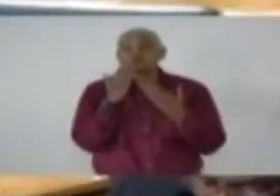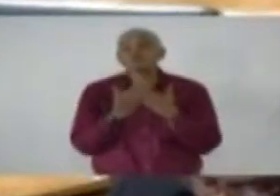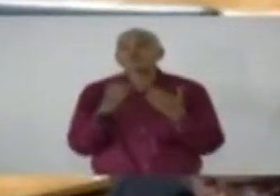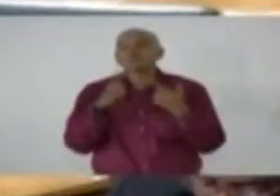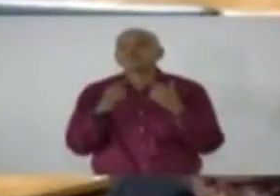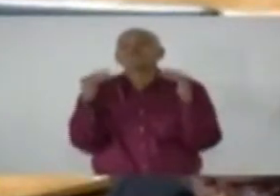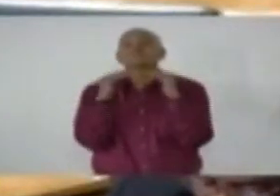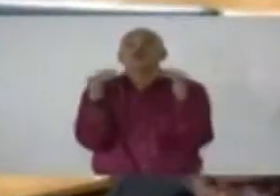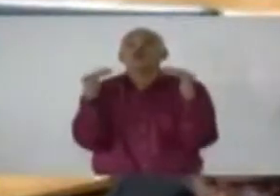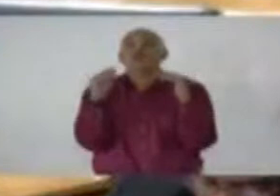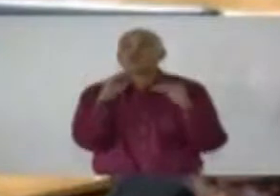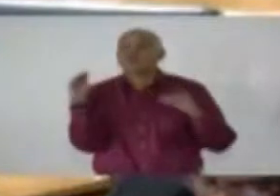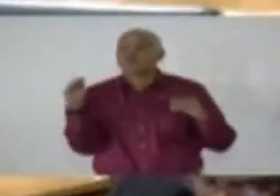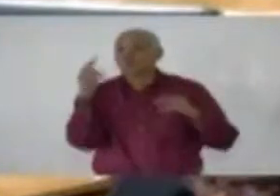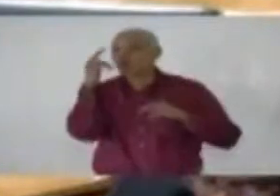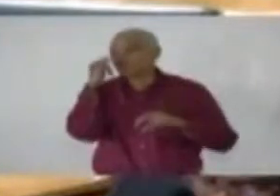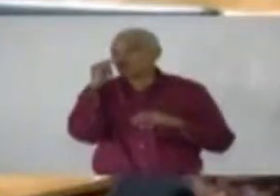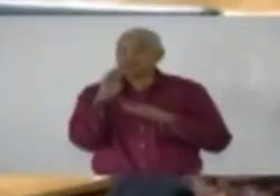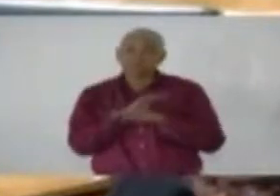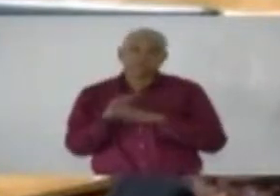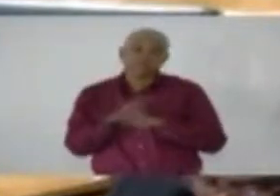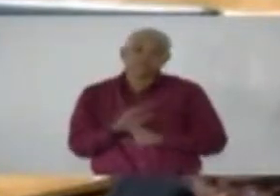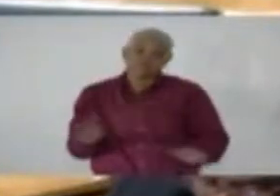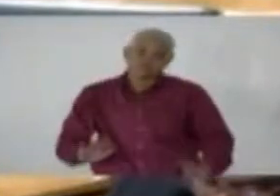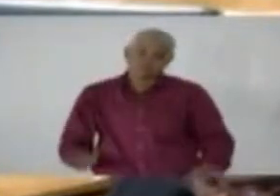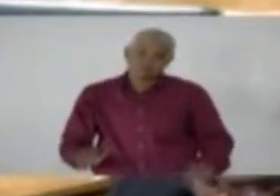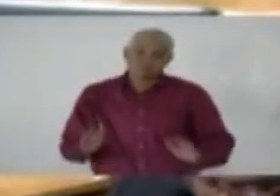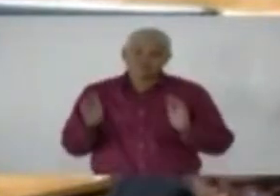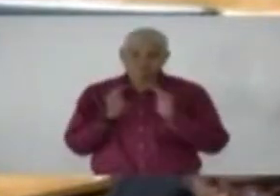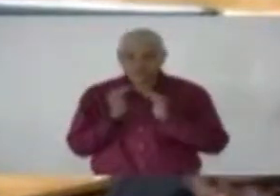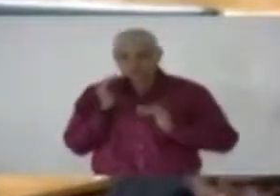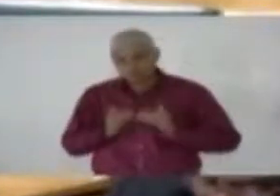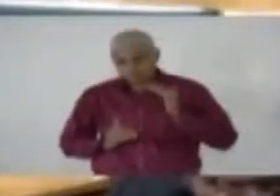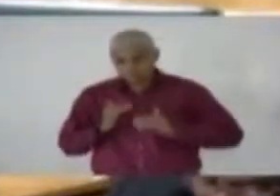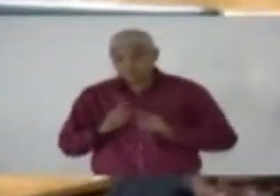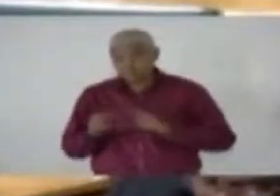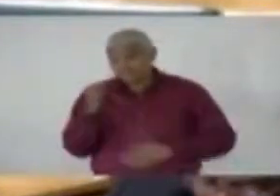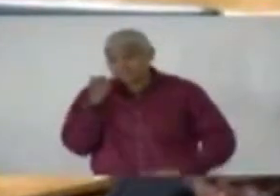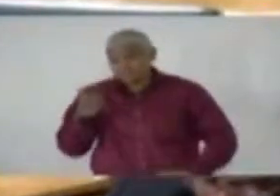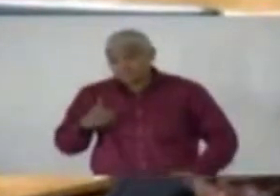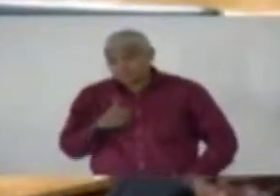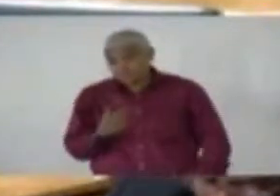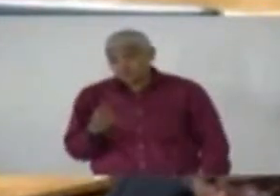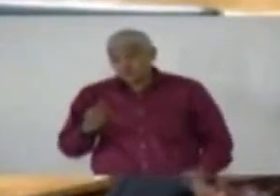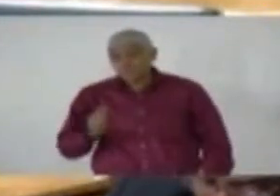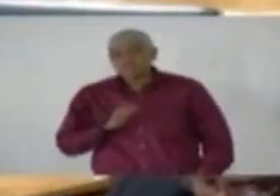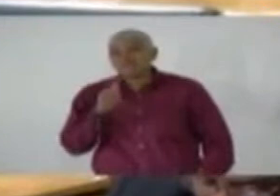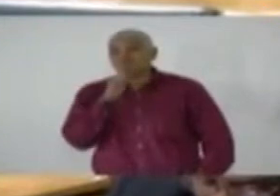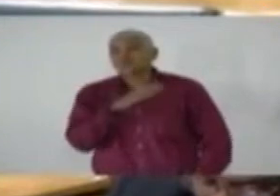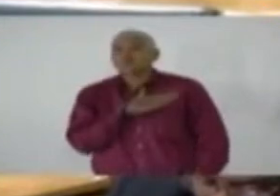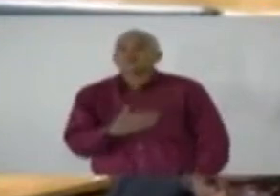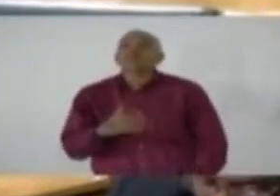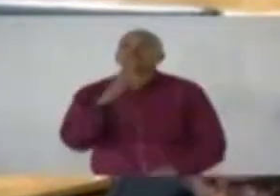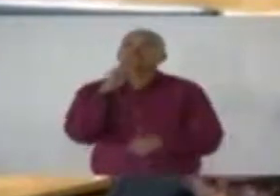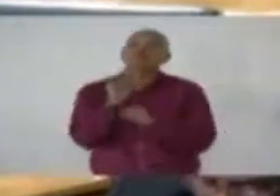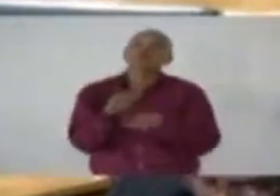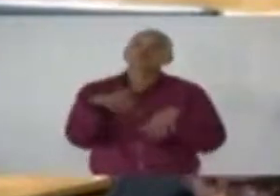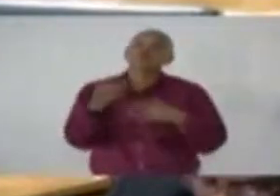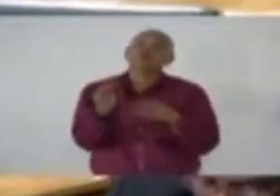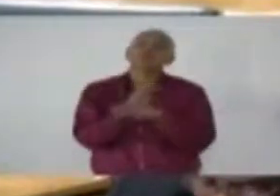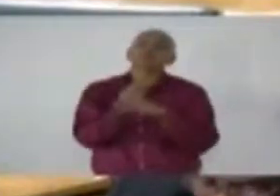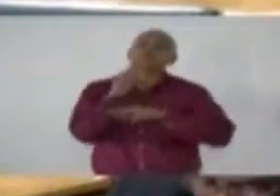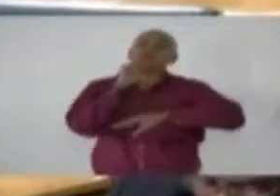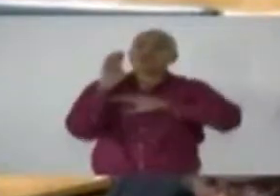fairly. No funny business. But if we're going to do that, then I am willing to make sure the Ministry